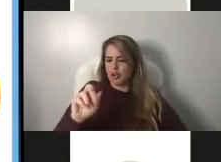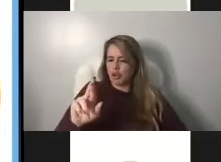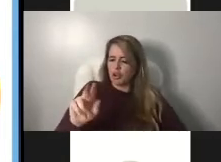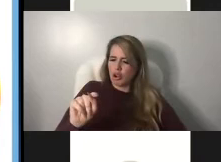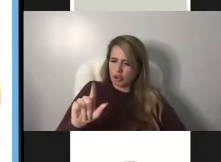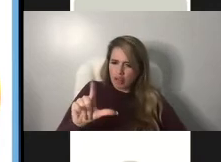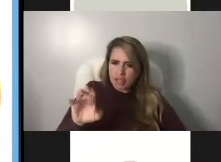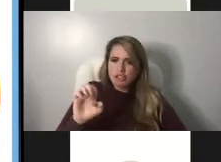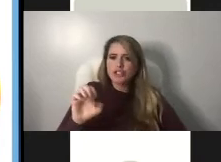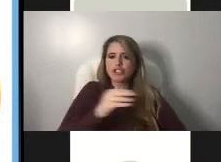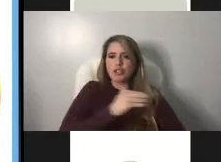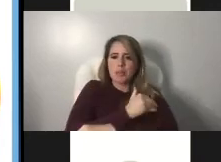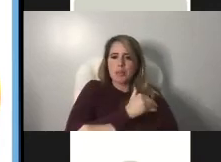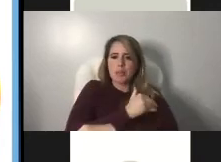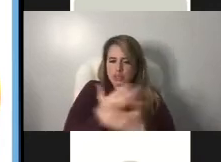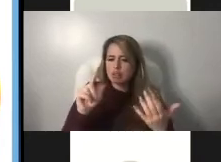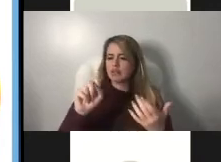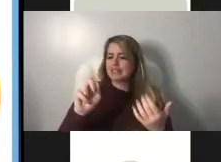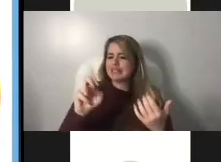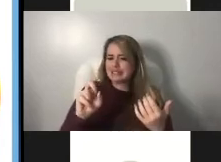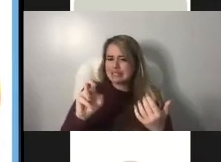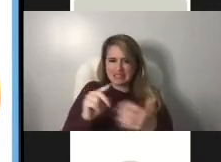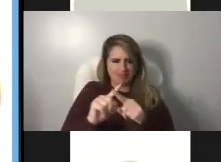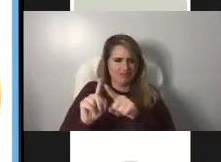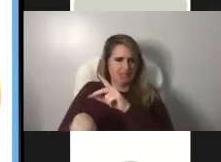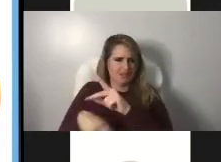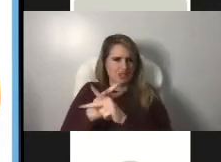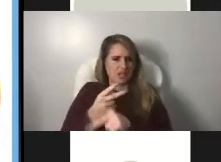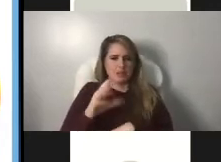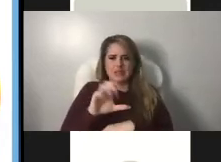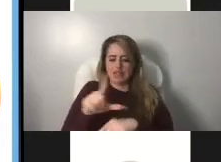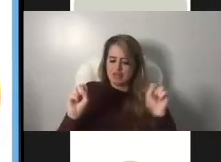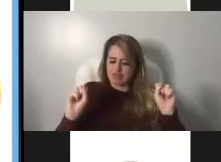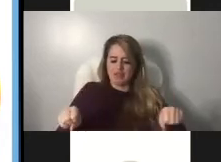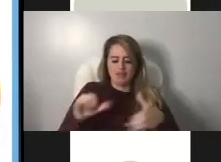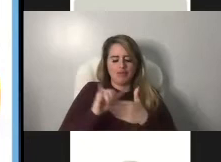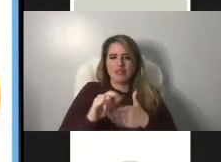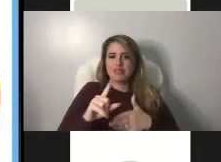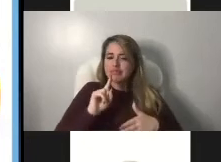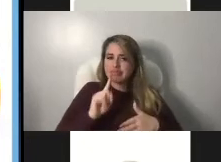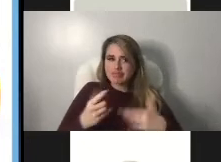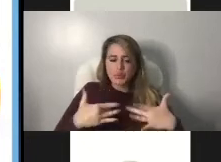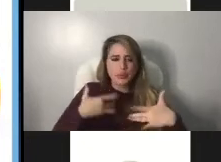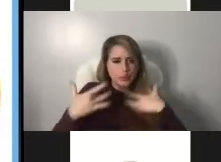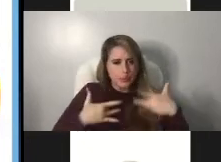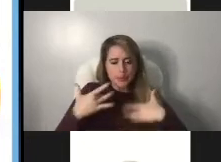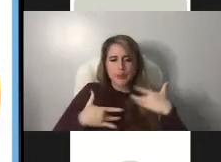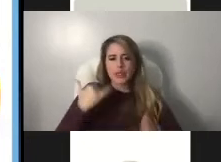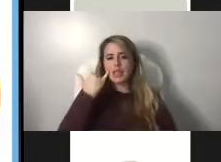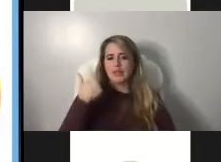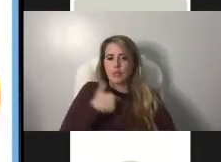or a muscle cell, or a bone cell. This is extremely exciting. If we